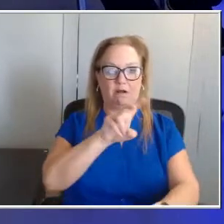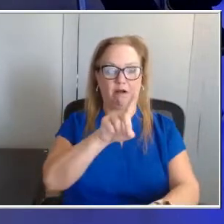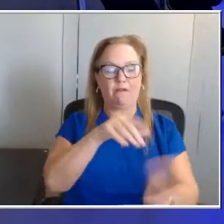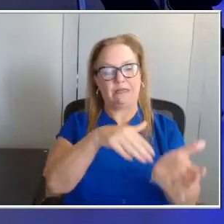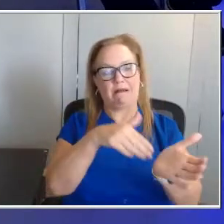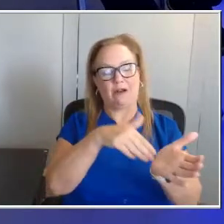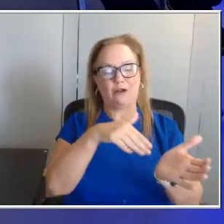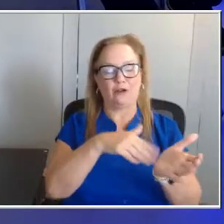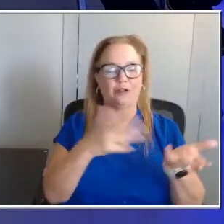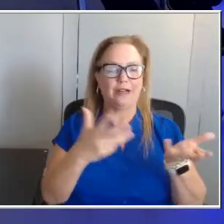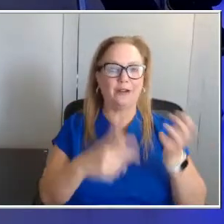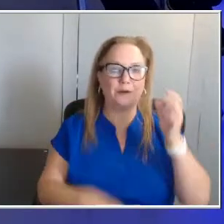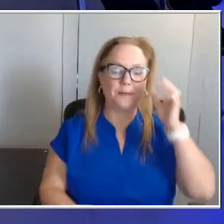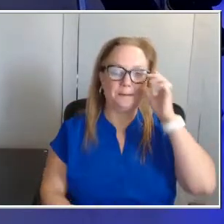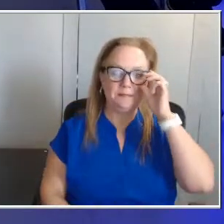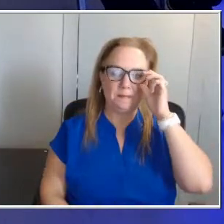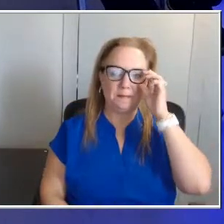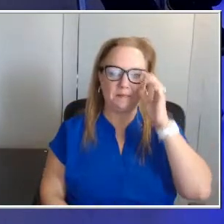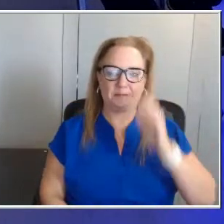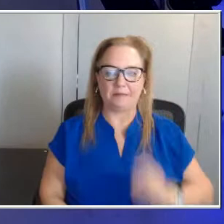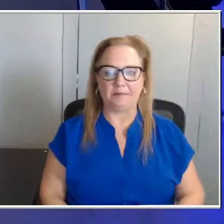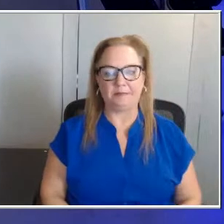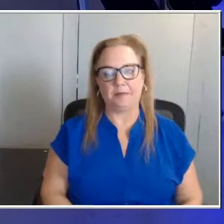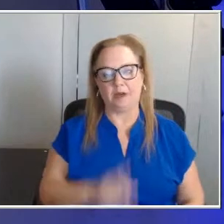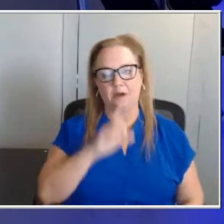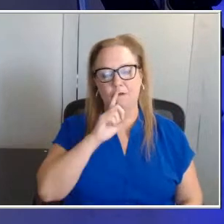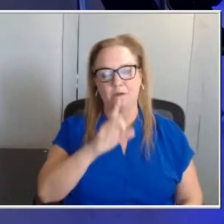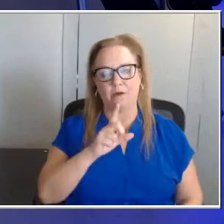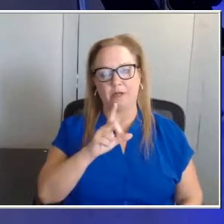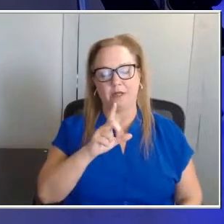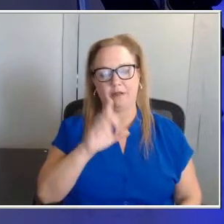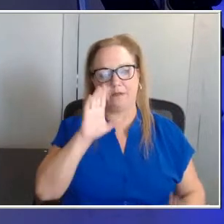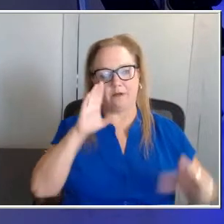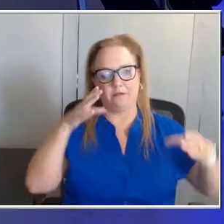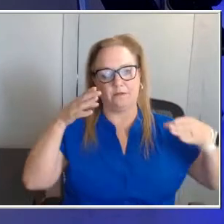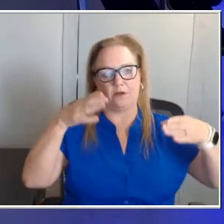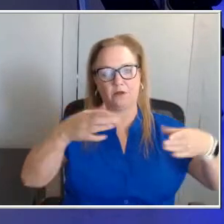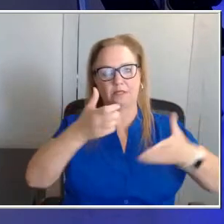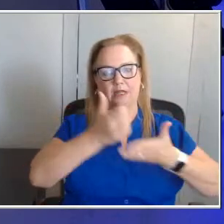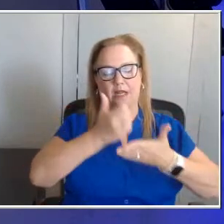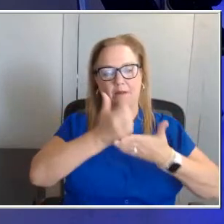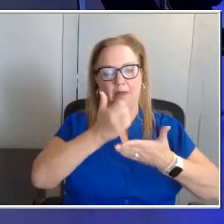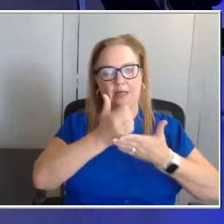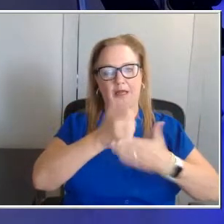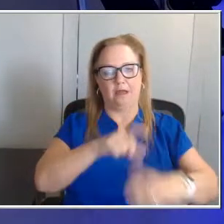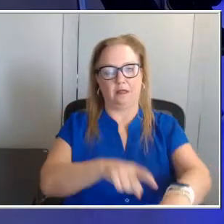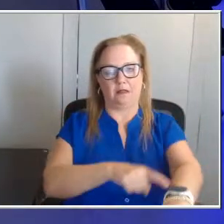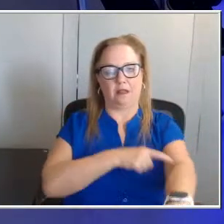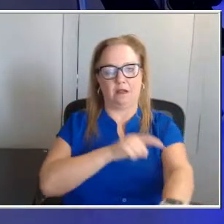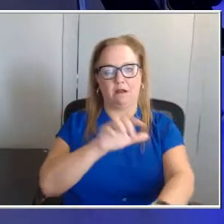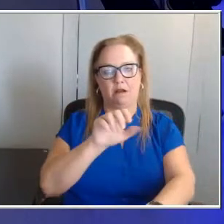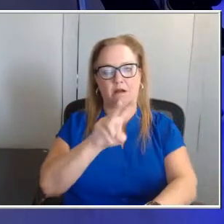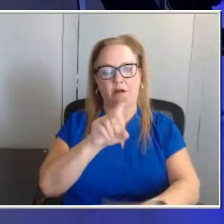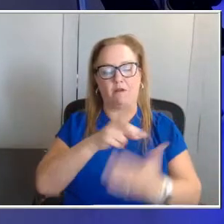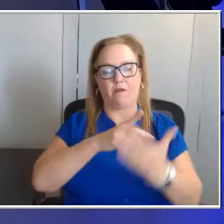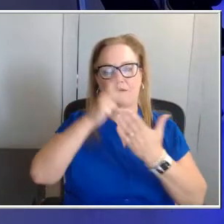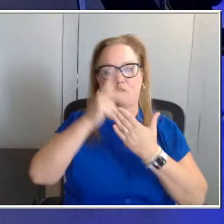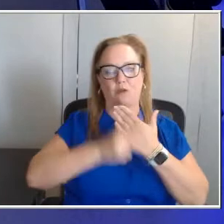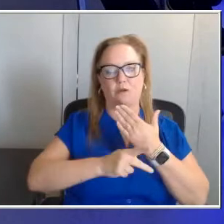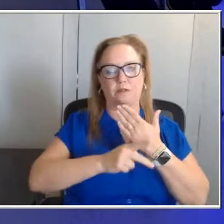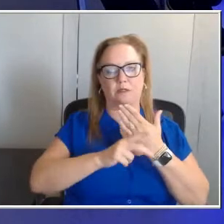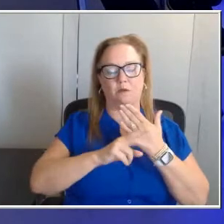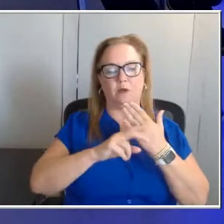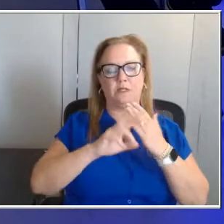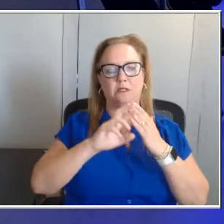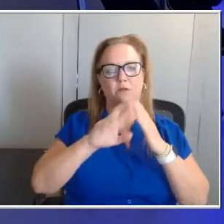So you really have spent a lot of time specializing in helping run a long COVID program, seeing a lot of patients. What's the role of a specialist